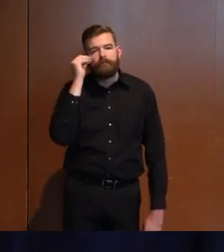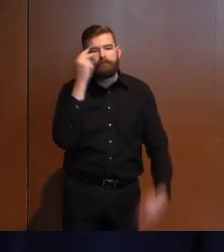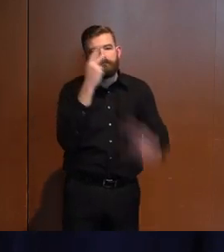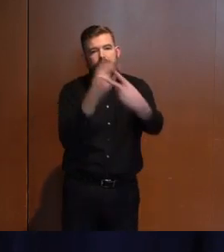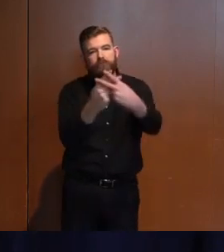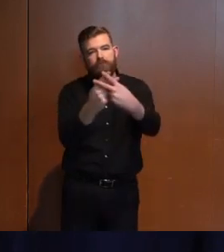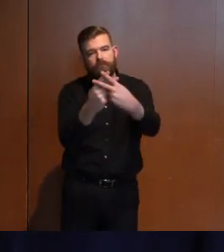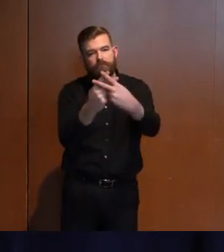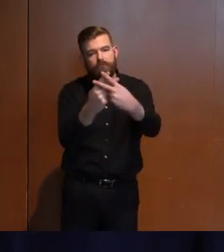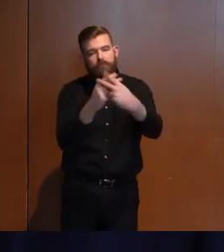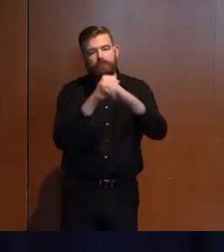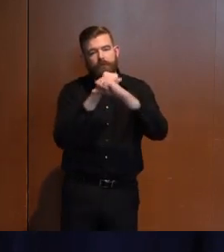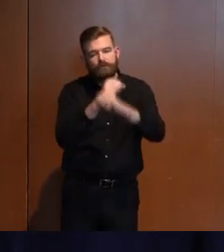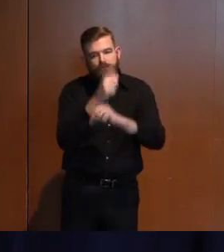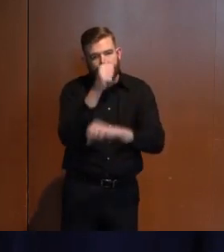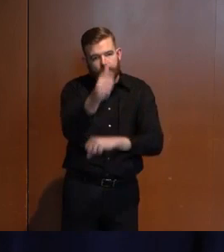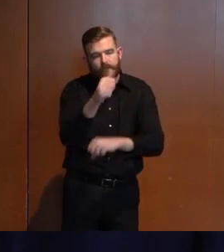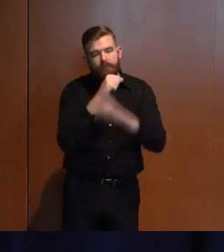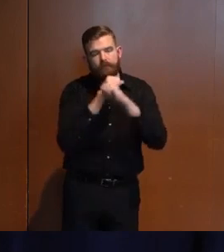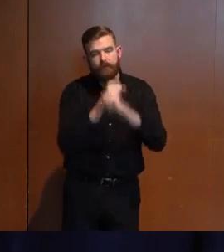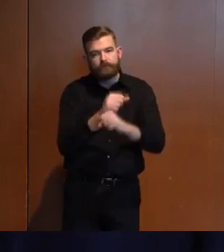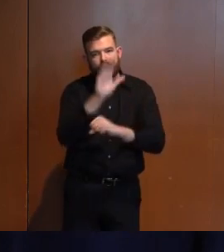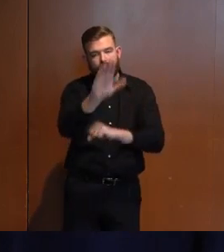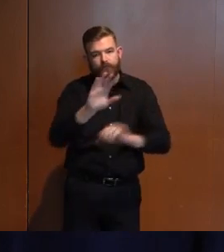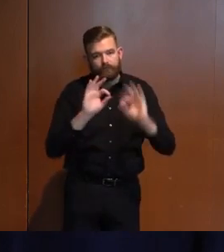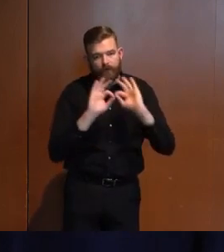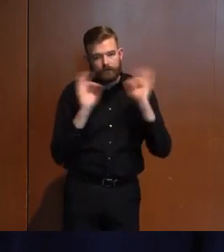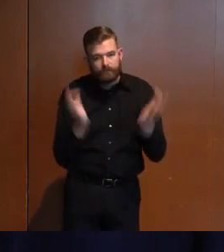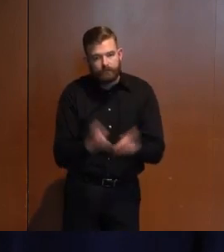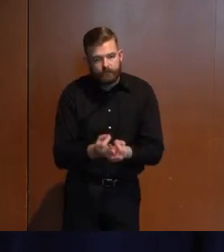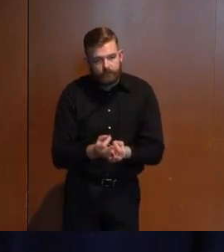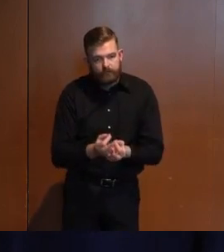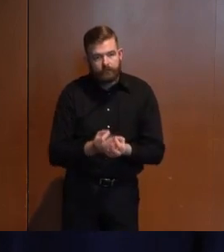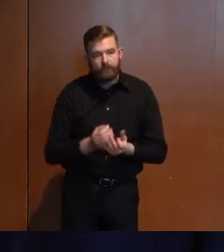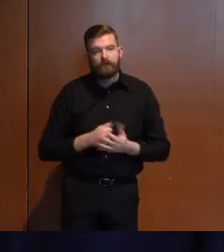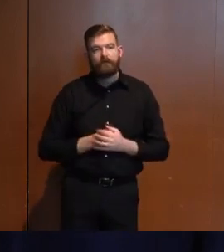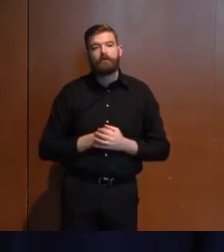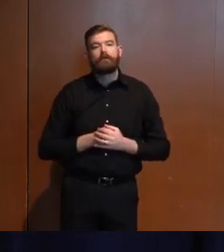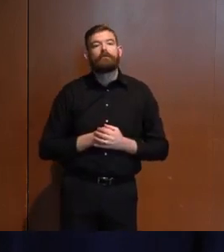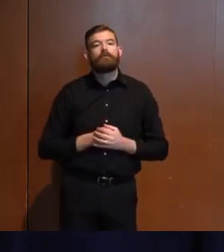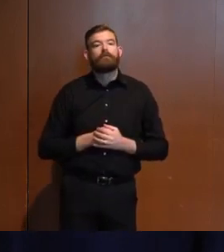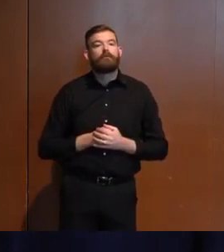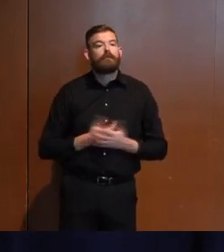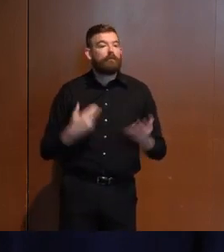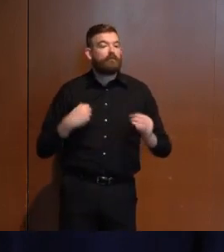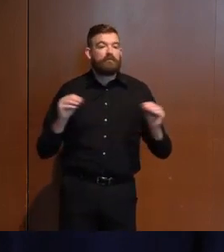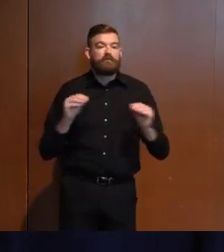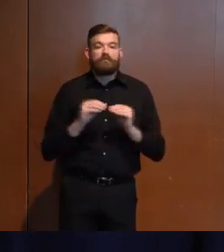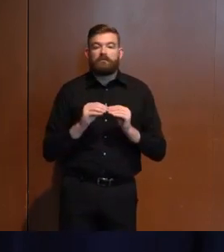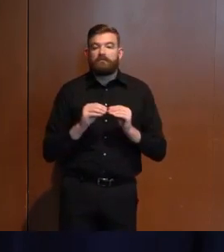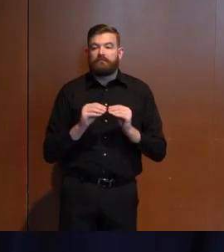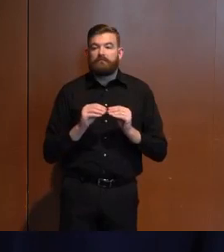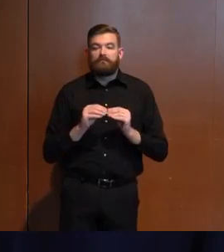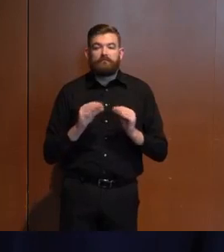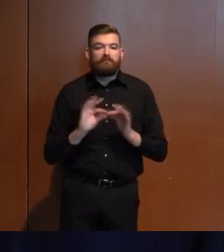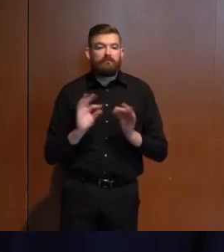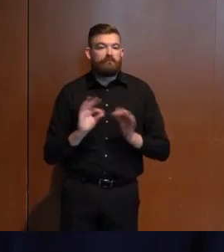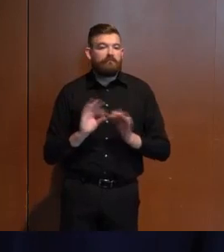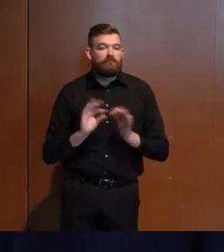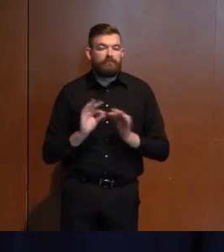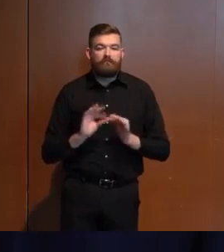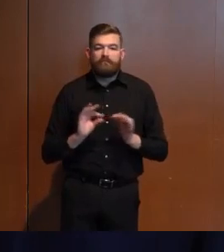family. And we didn't have anything more to add, except that after about 45 minutes